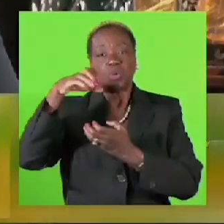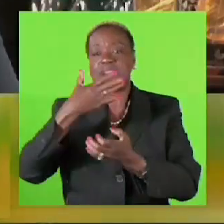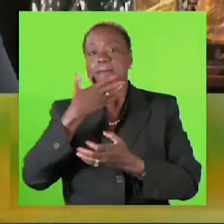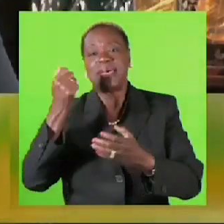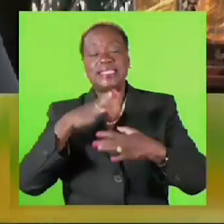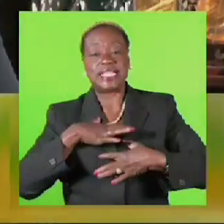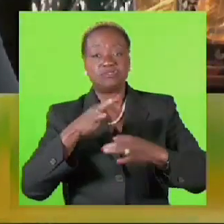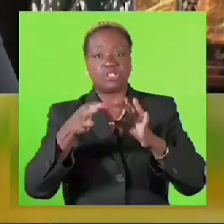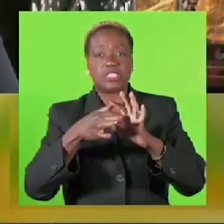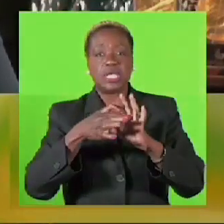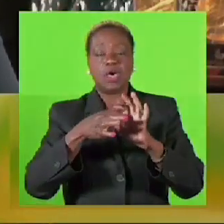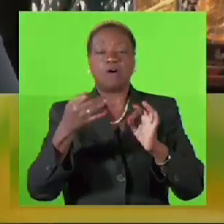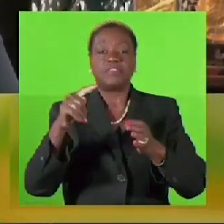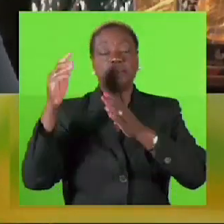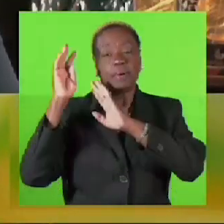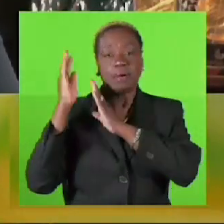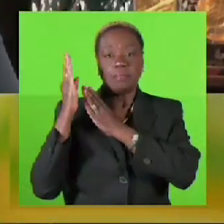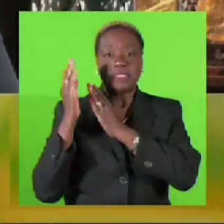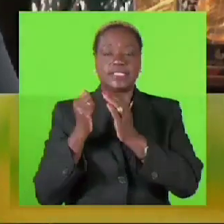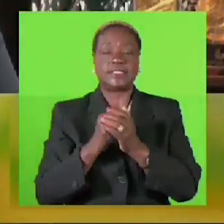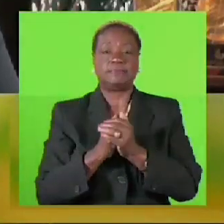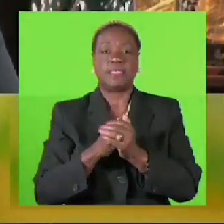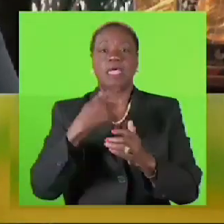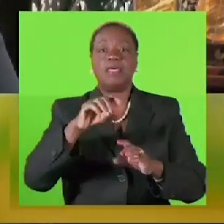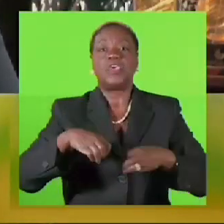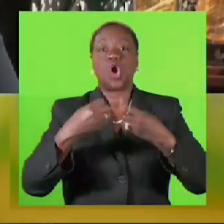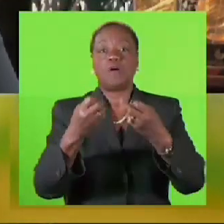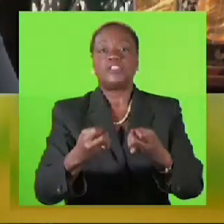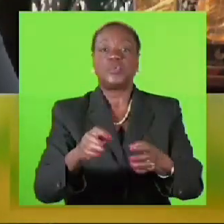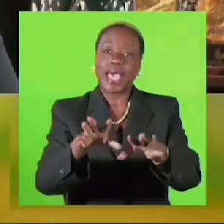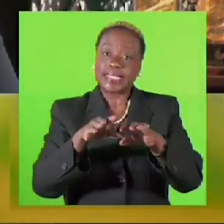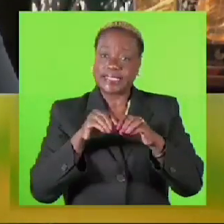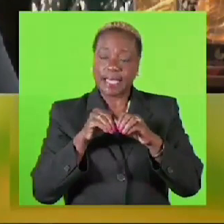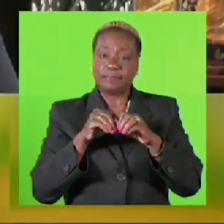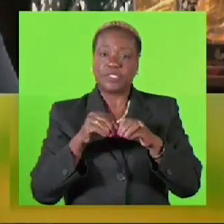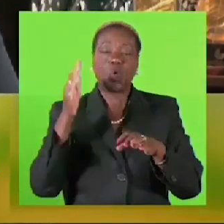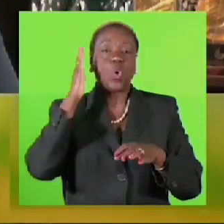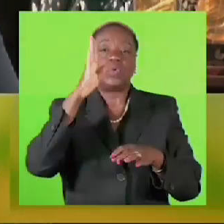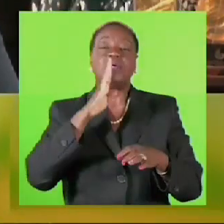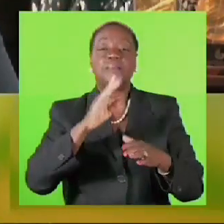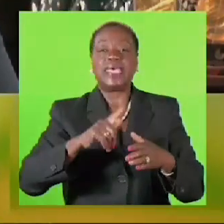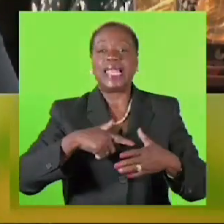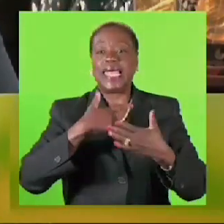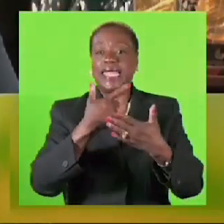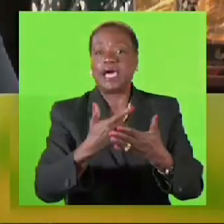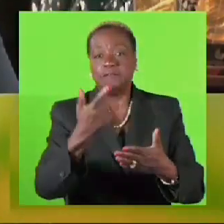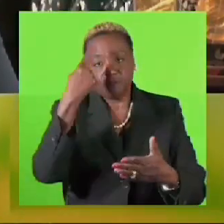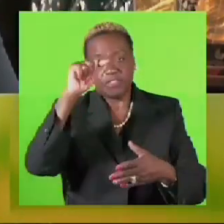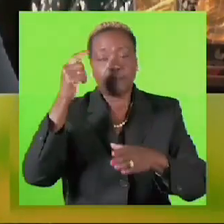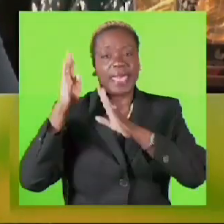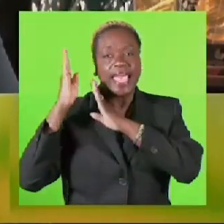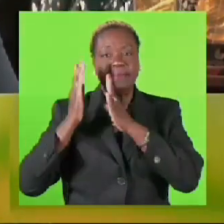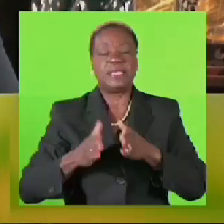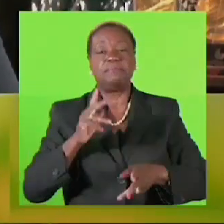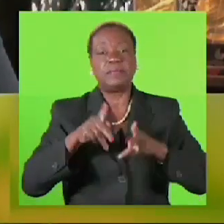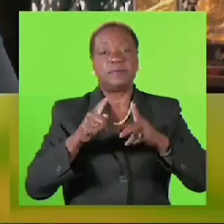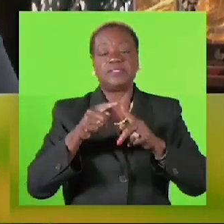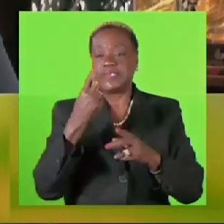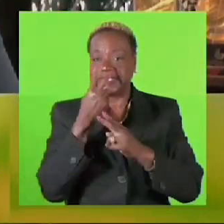best interests of the Bahamas. The offers we accept will be laid out for the Bahamian people to